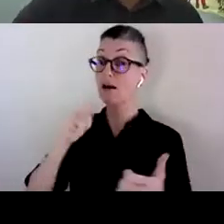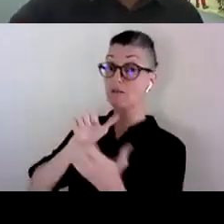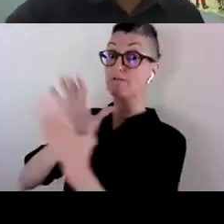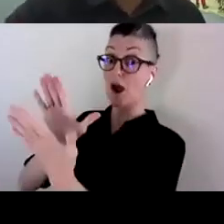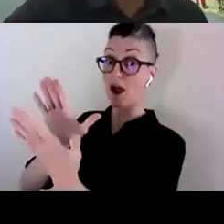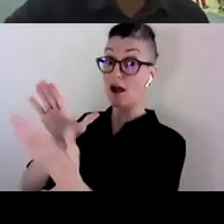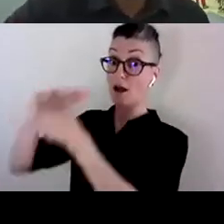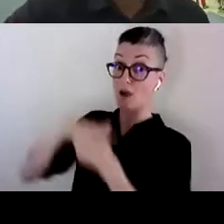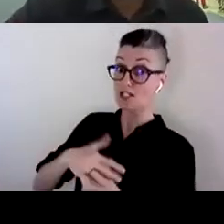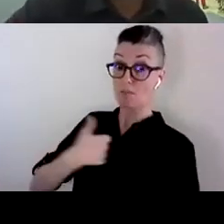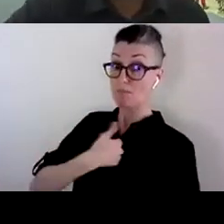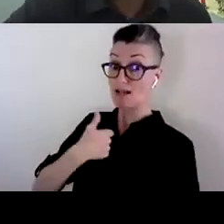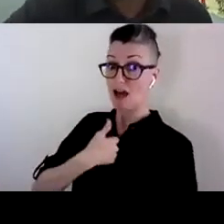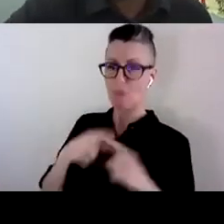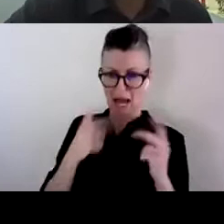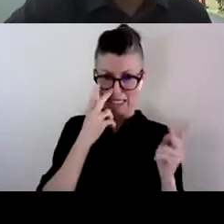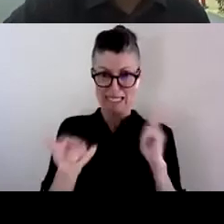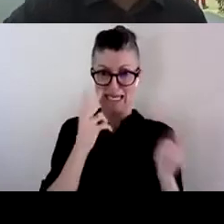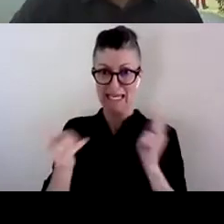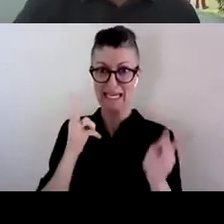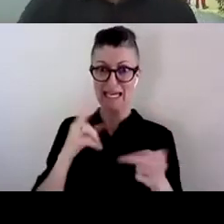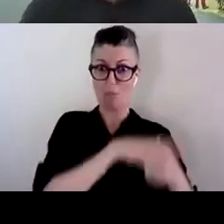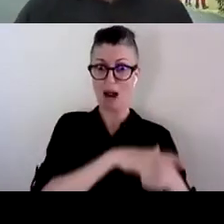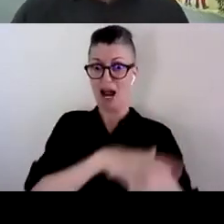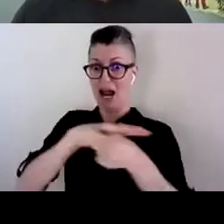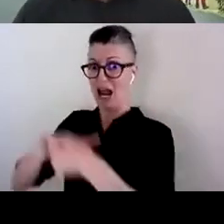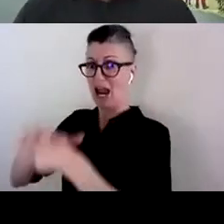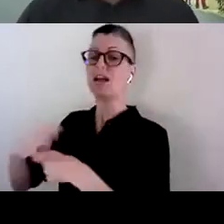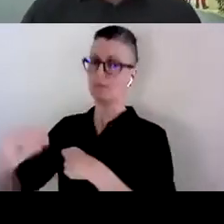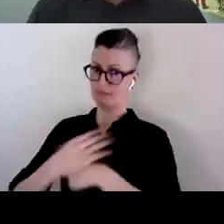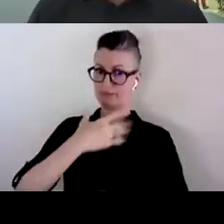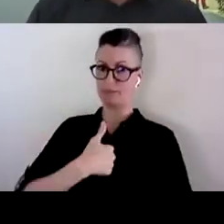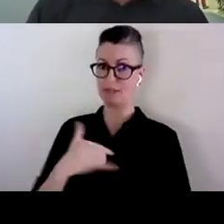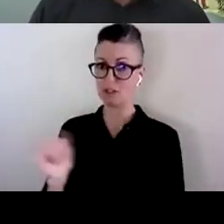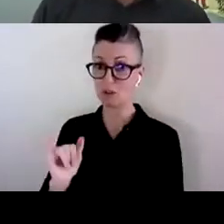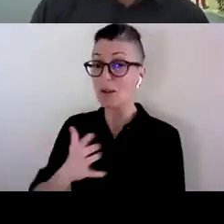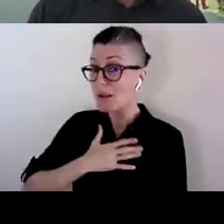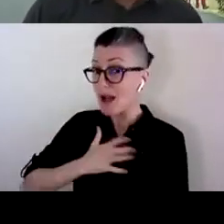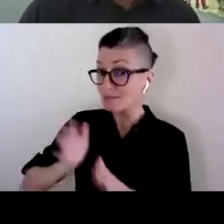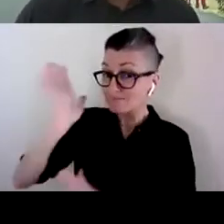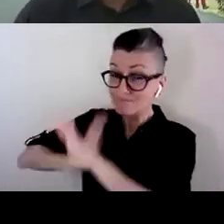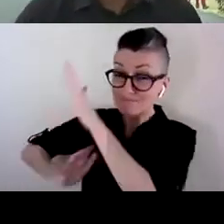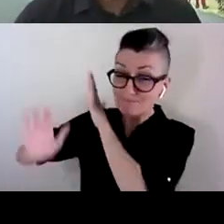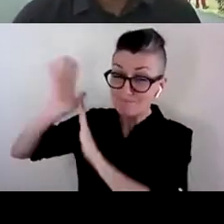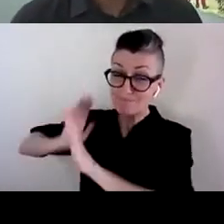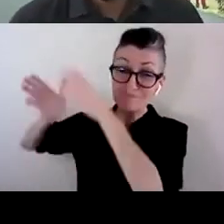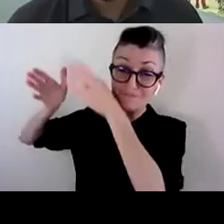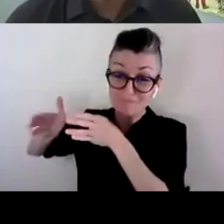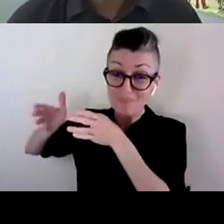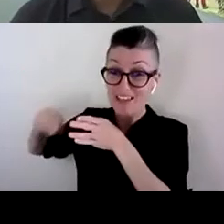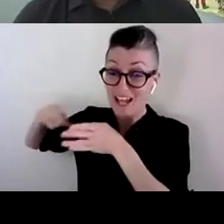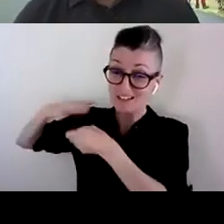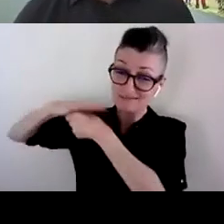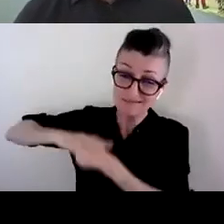vicarious oppression even further, the oppressive experiences of our ancestors also affect us today. Historical